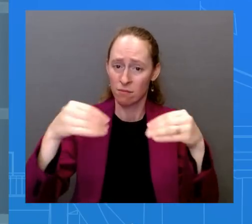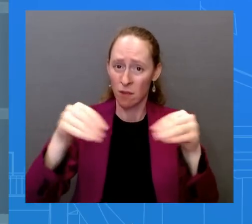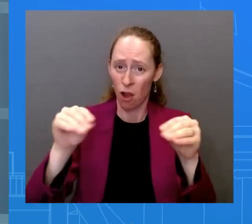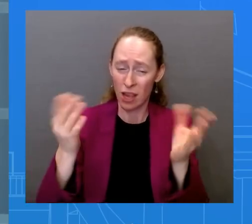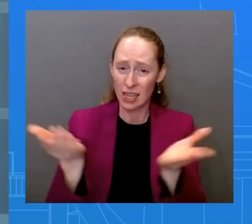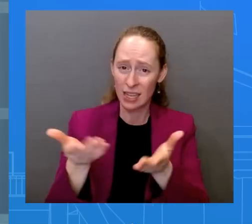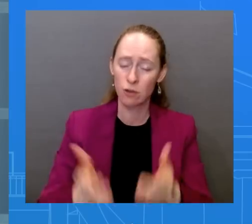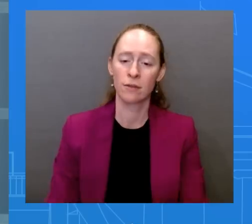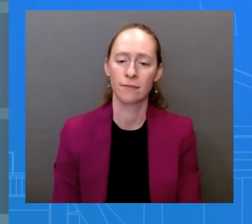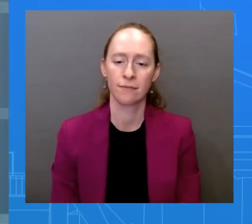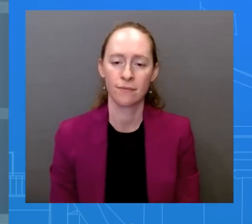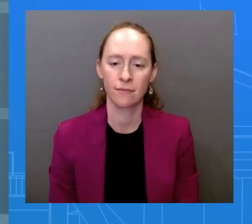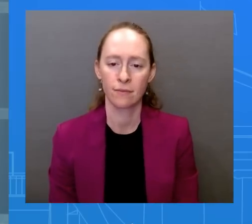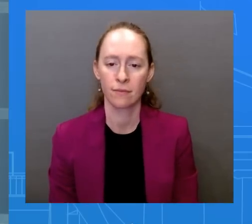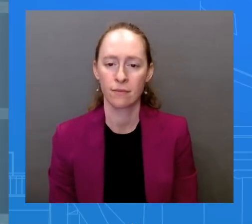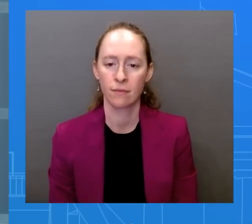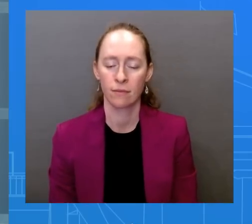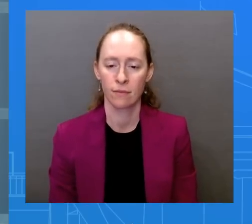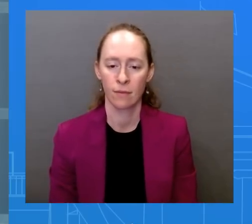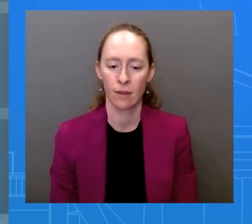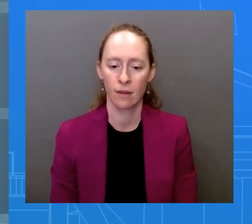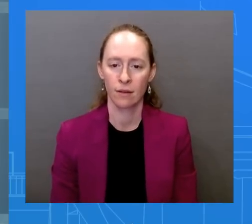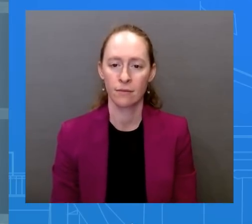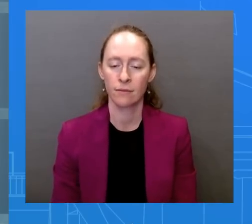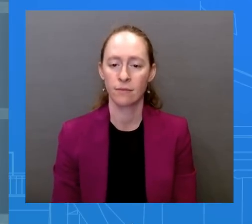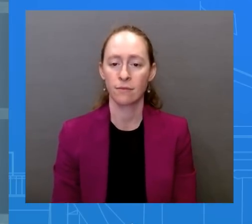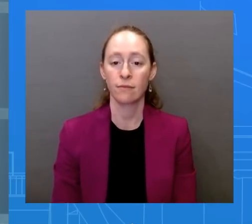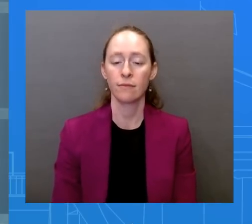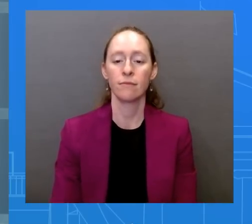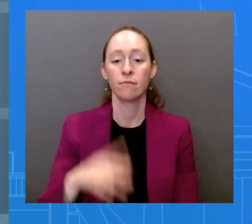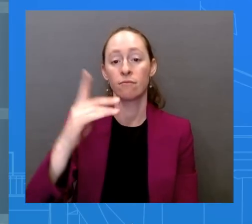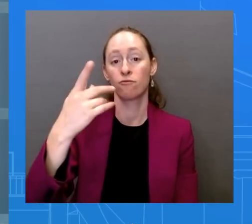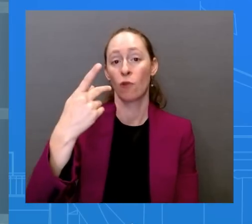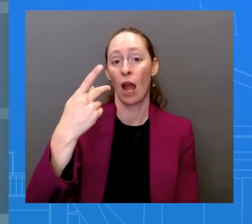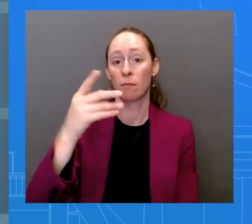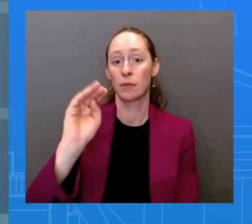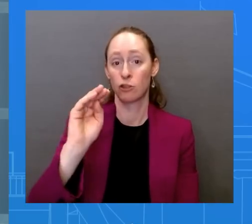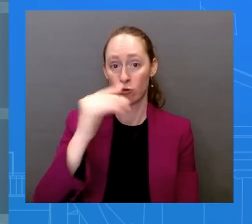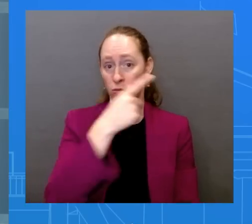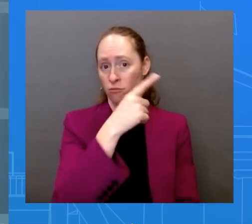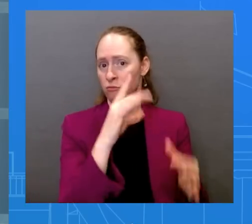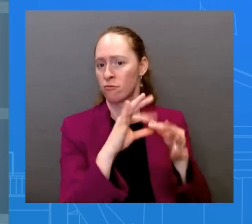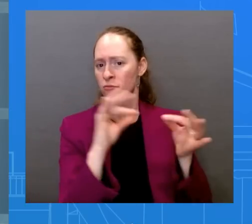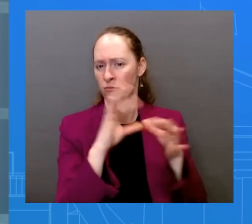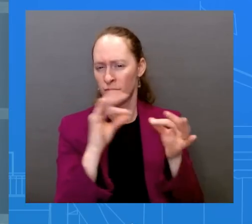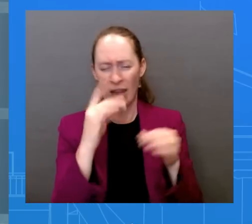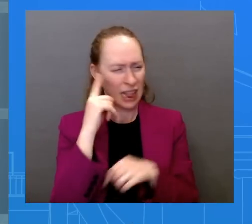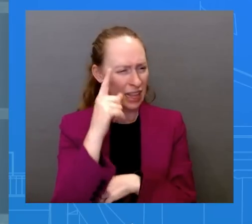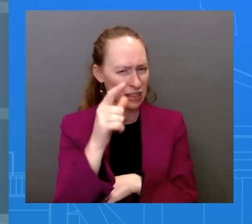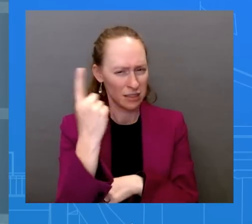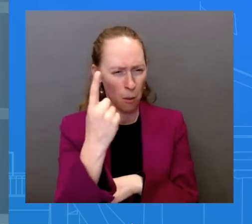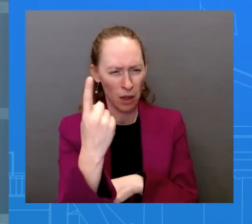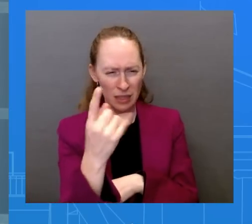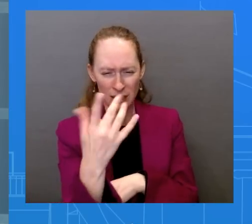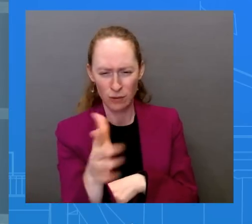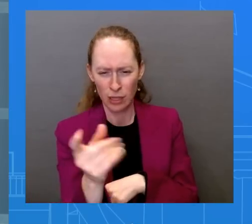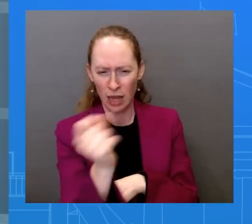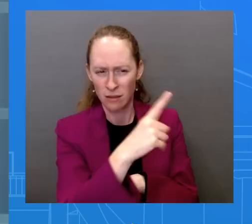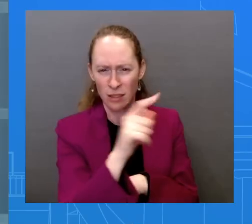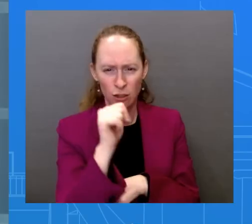that, when she was asked on one of the Sunday shows yesterday, and she said that the United States is one